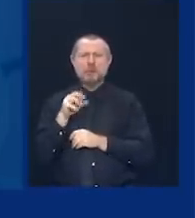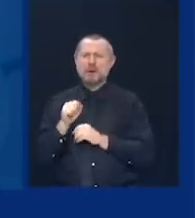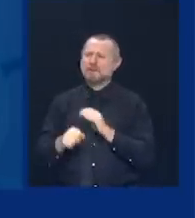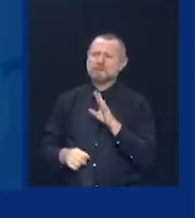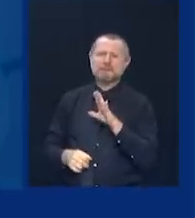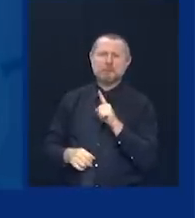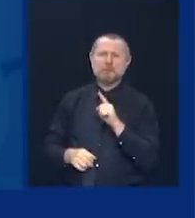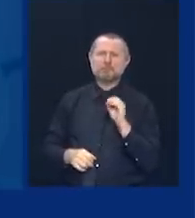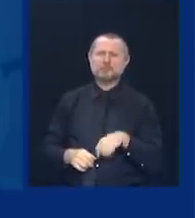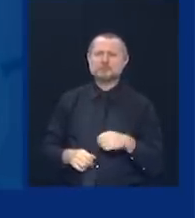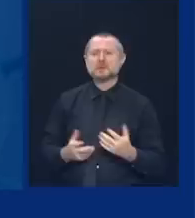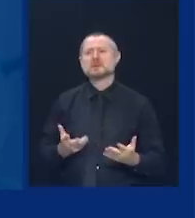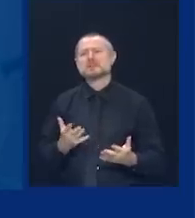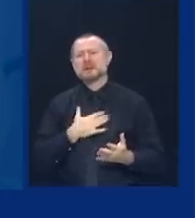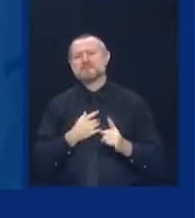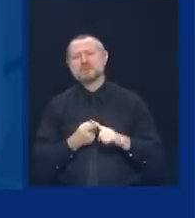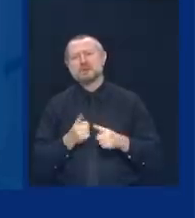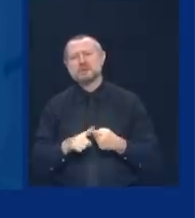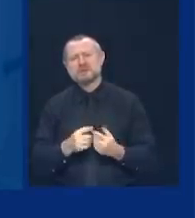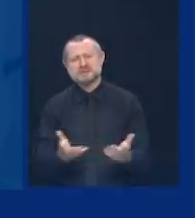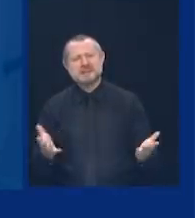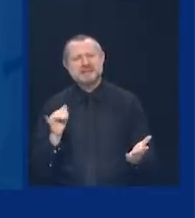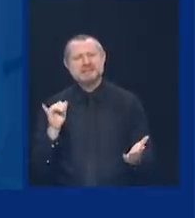story of what's going on in this country.